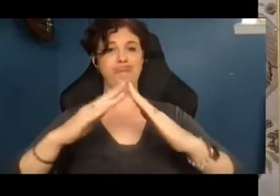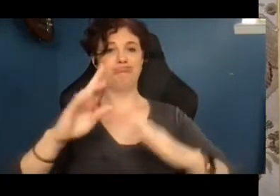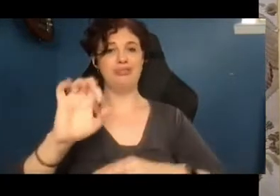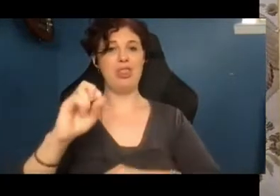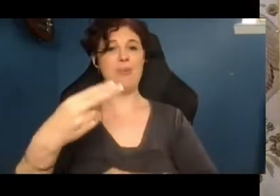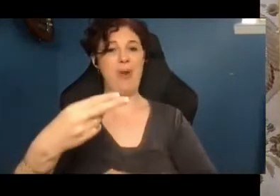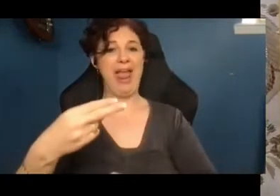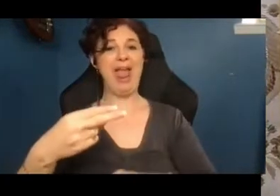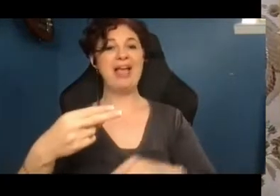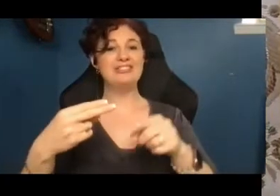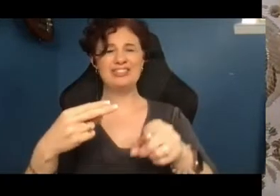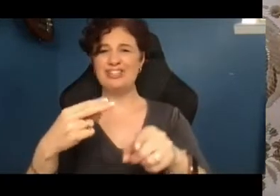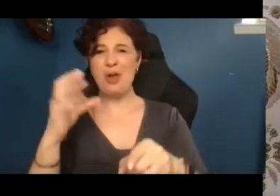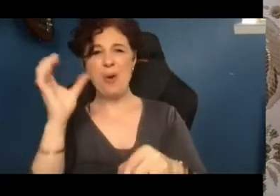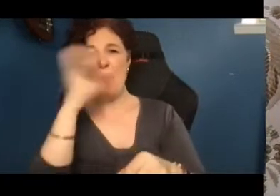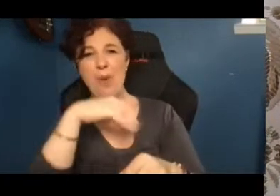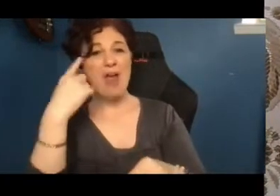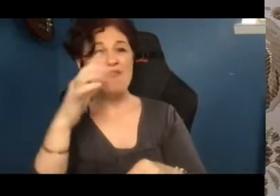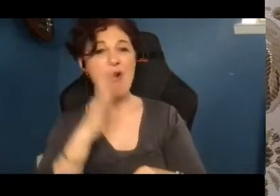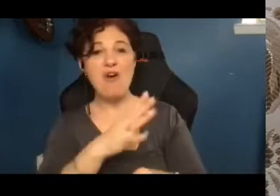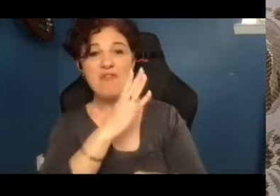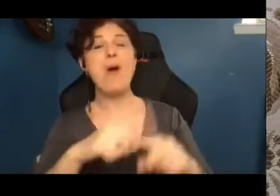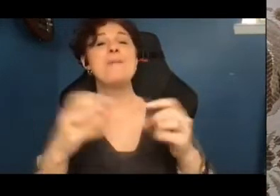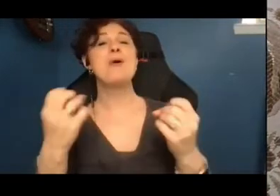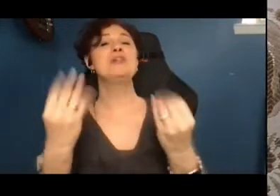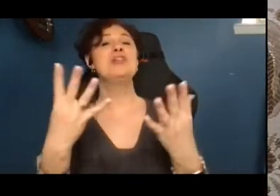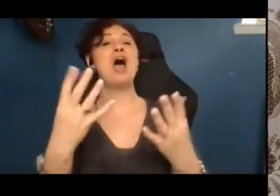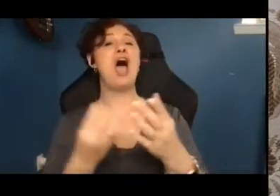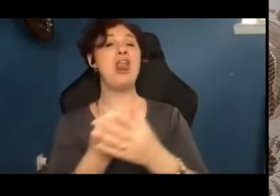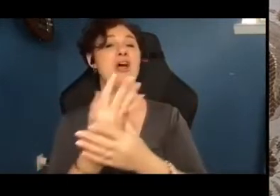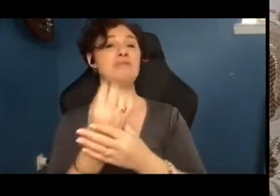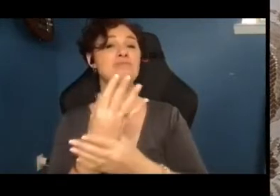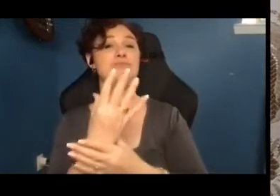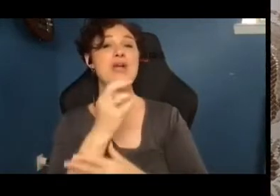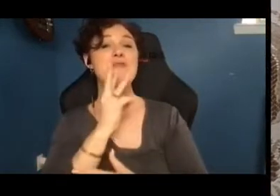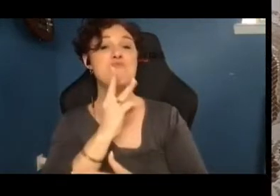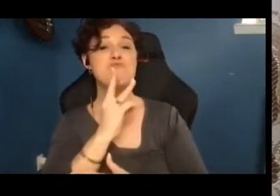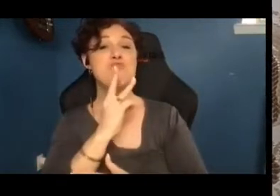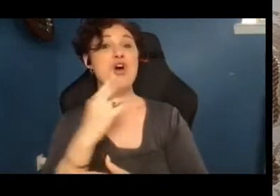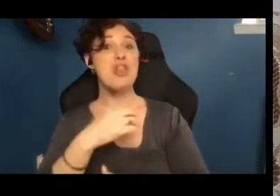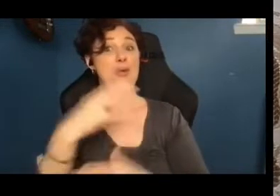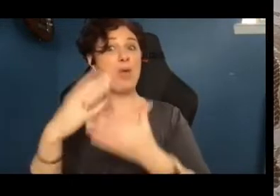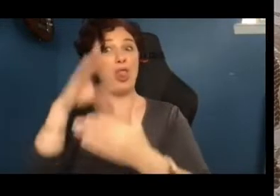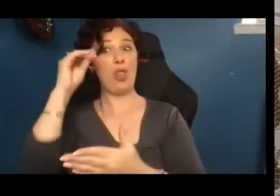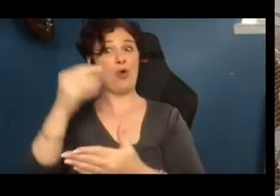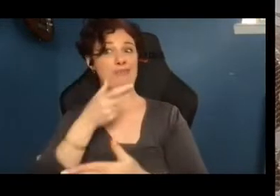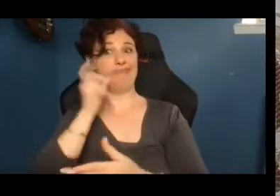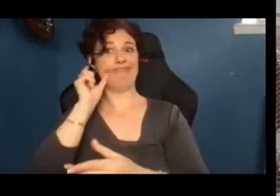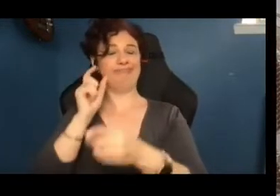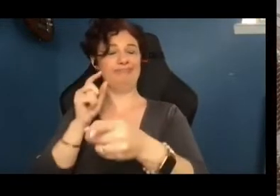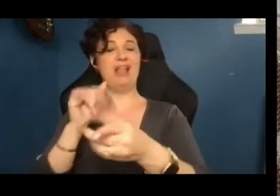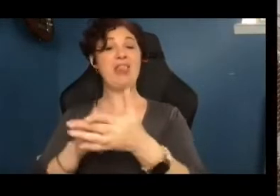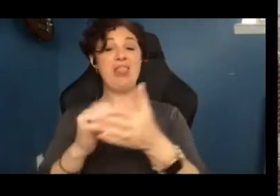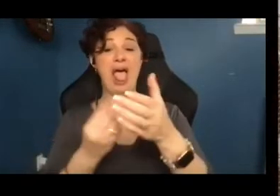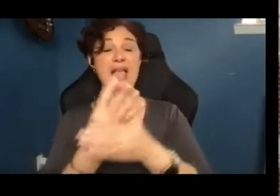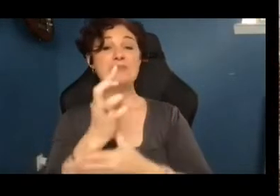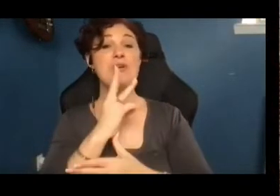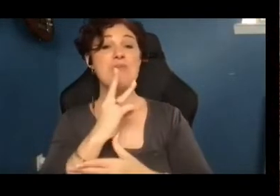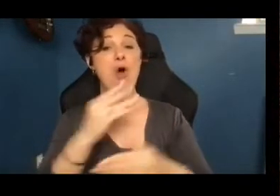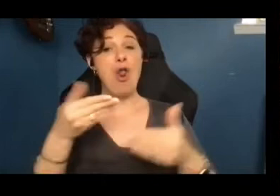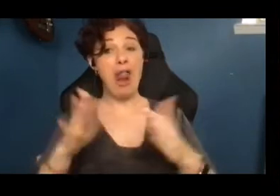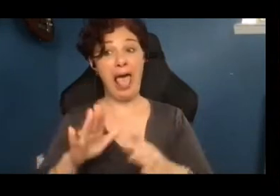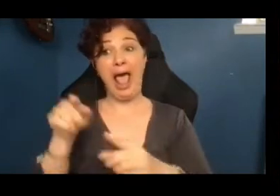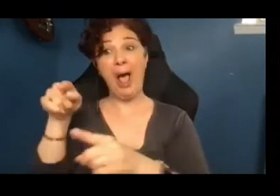an auspicious place to create a farm, but there is a lot of spring water in the geology that we learned about a moment ago. That spring water allows